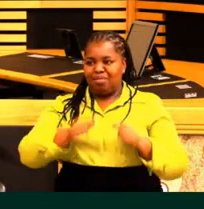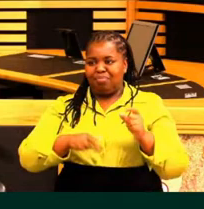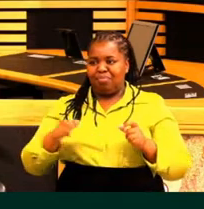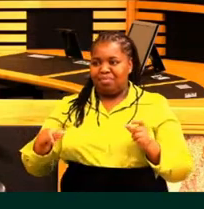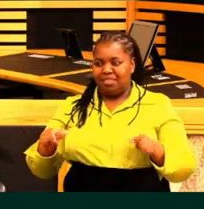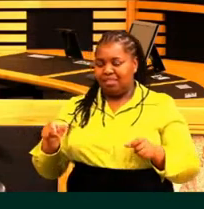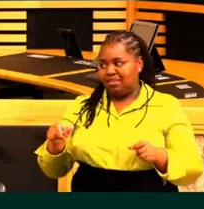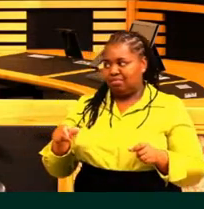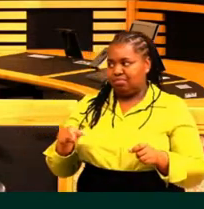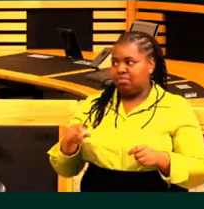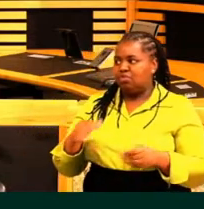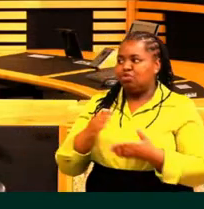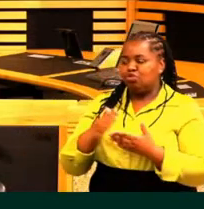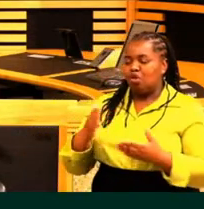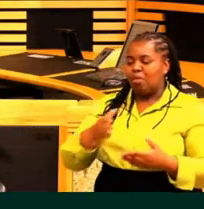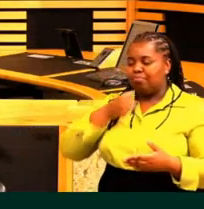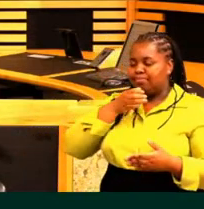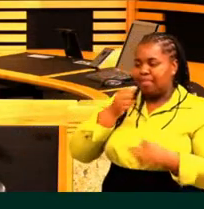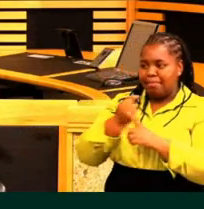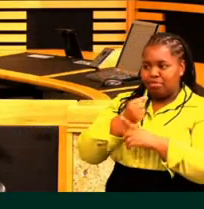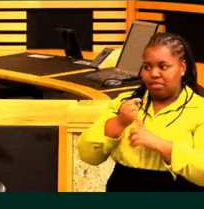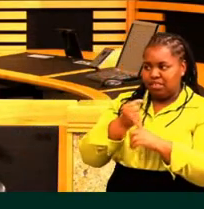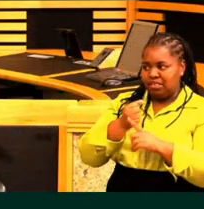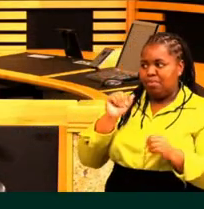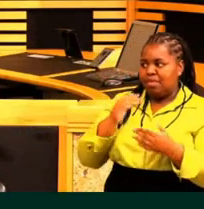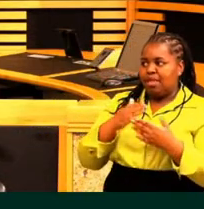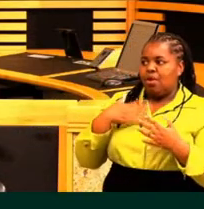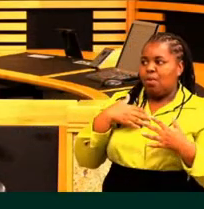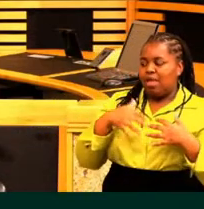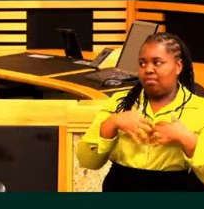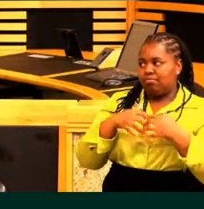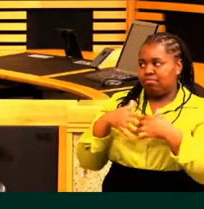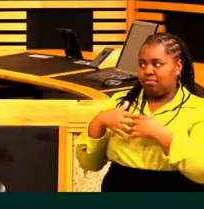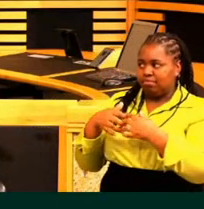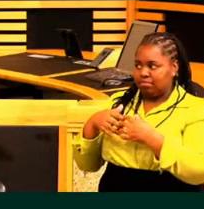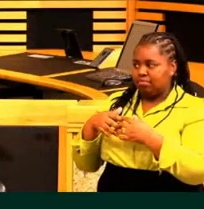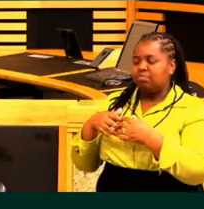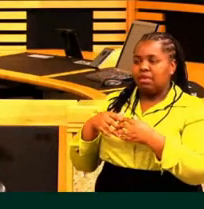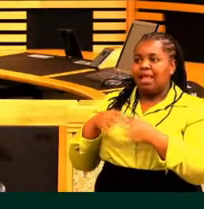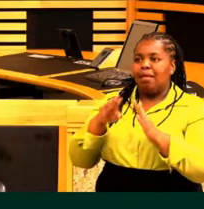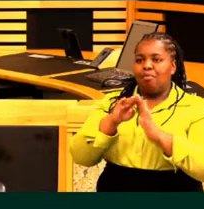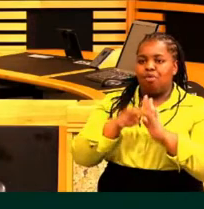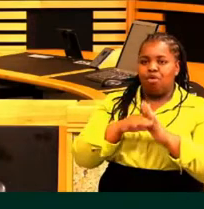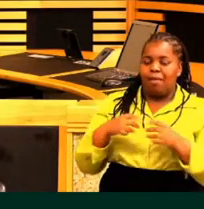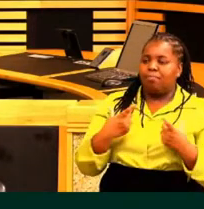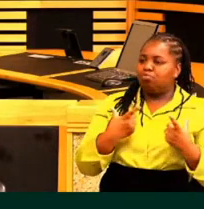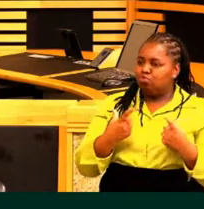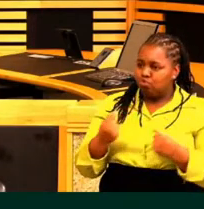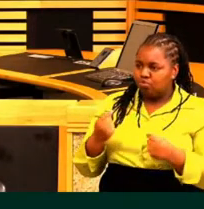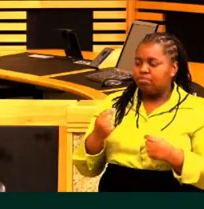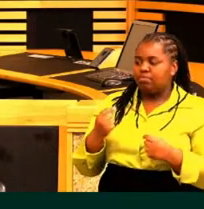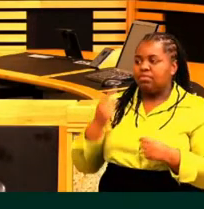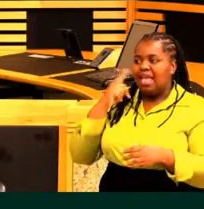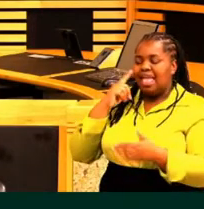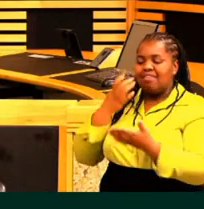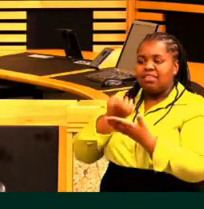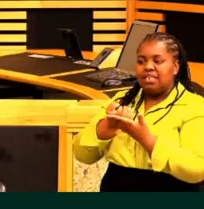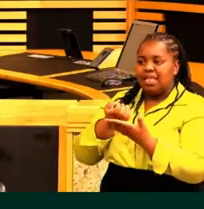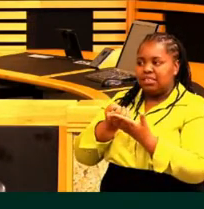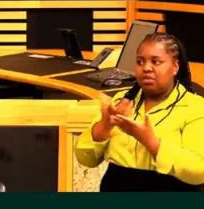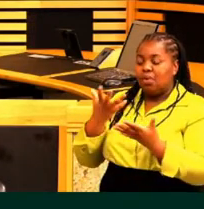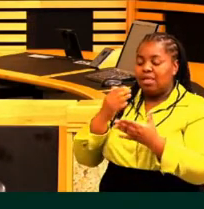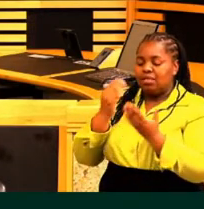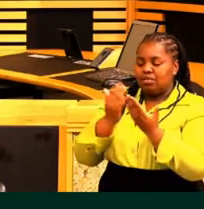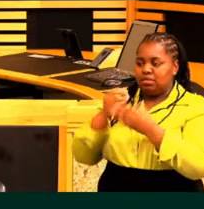with substance abuse we need to develop preventing prevention programs Implement evidence-based prevention programs in